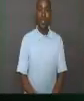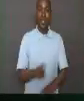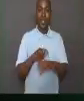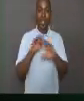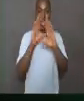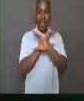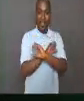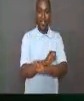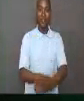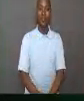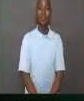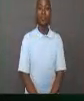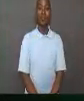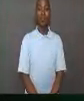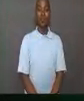Time's up.